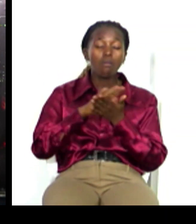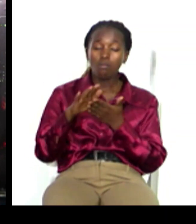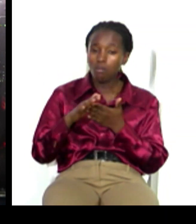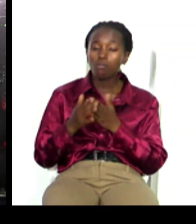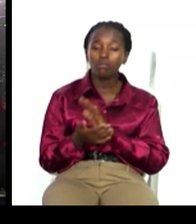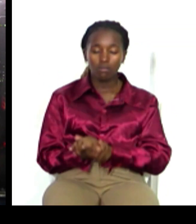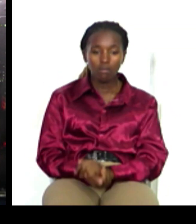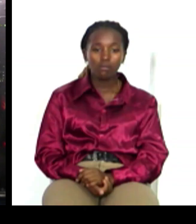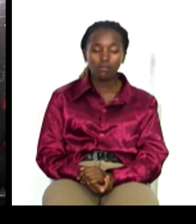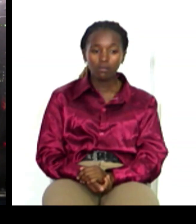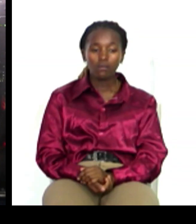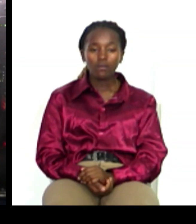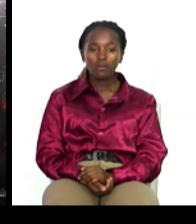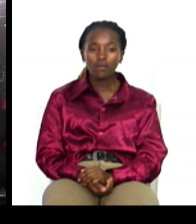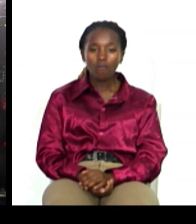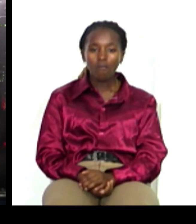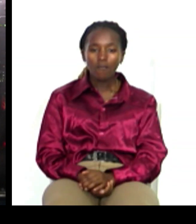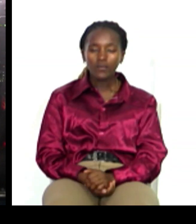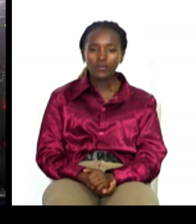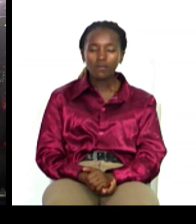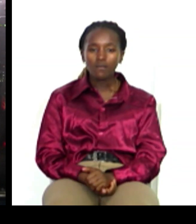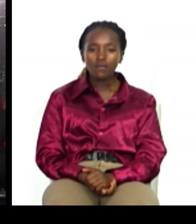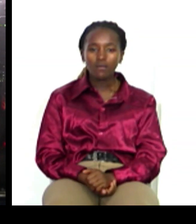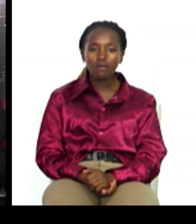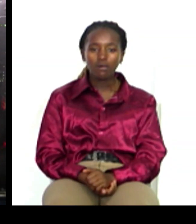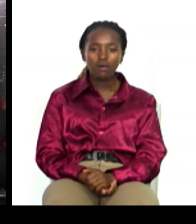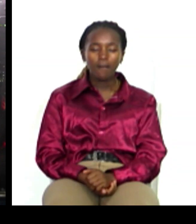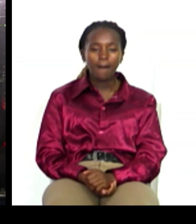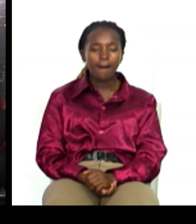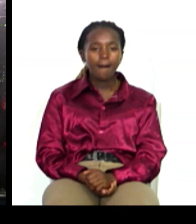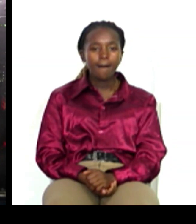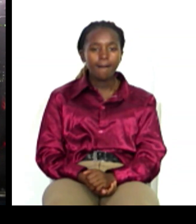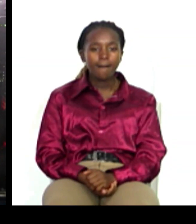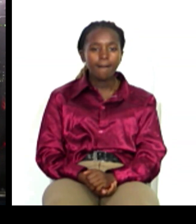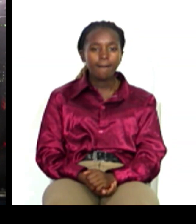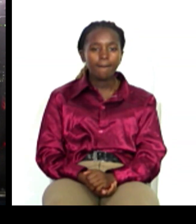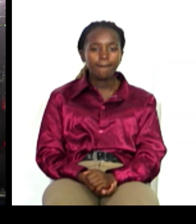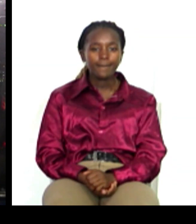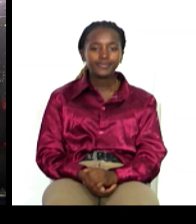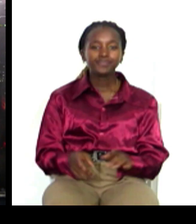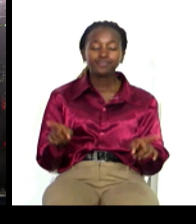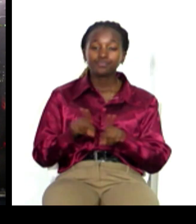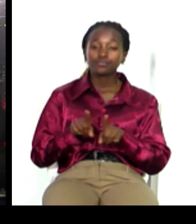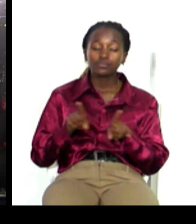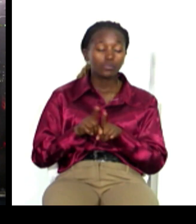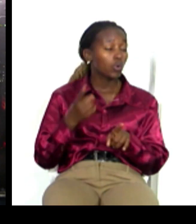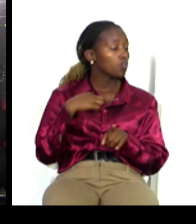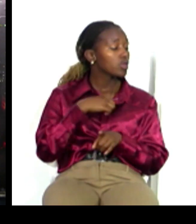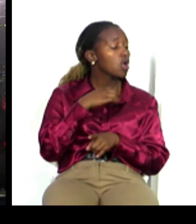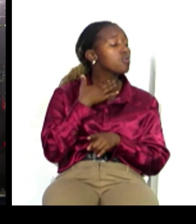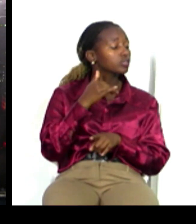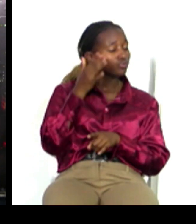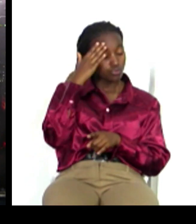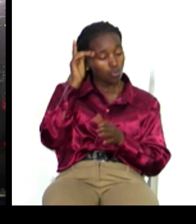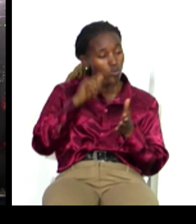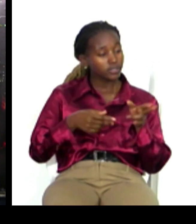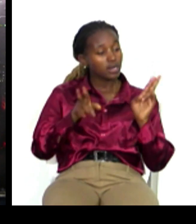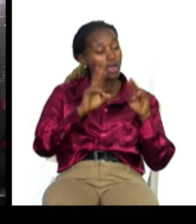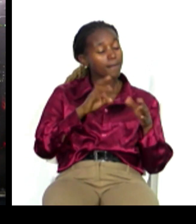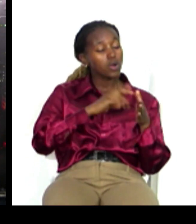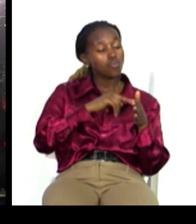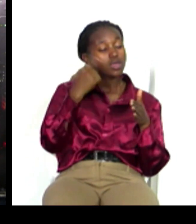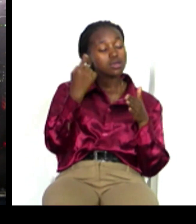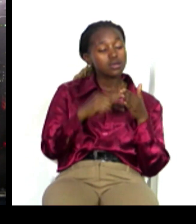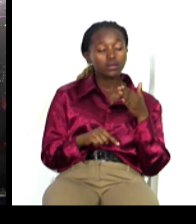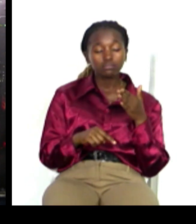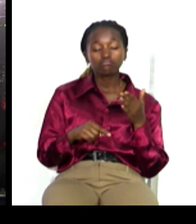Jeffrey. Especially about what you think about what is going to happen over the weekend. There is a